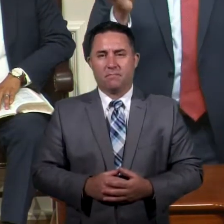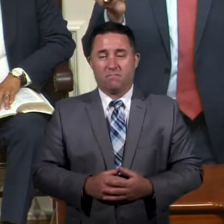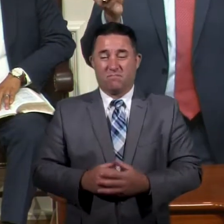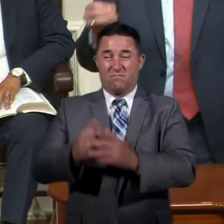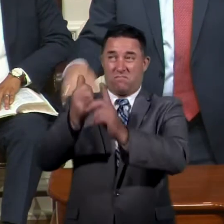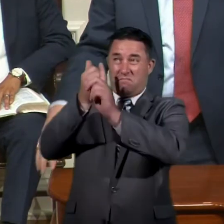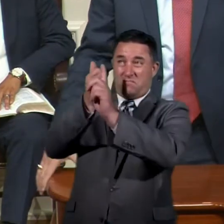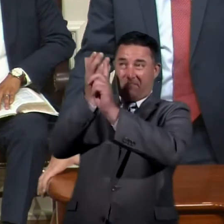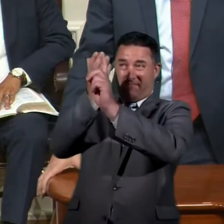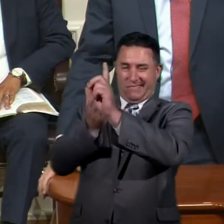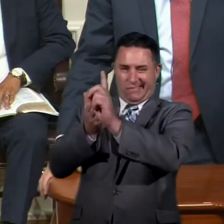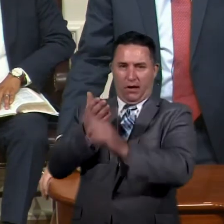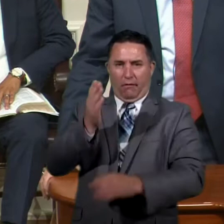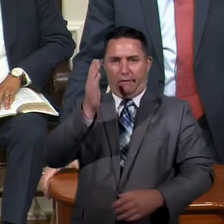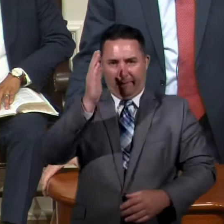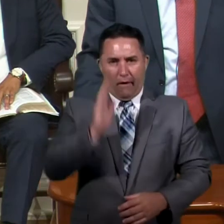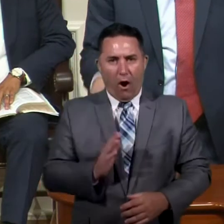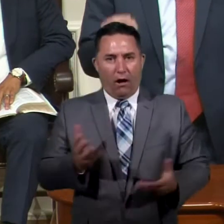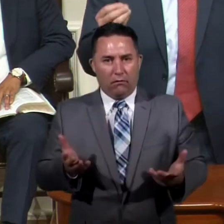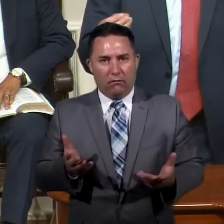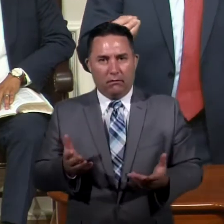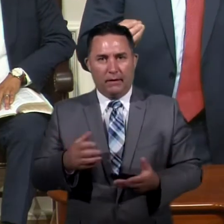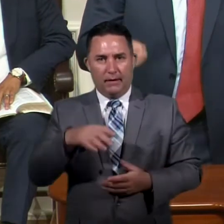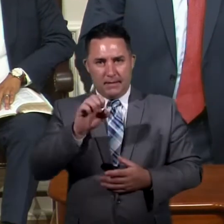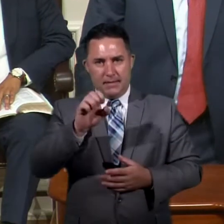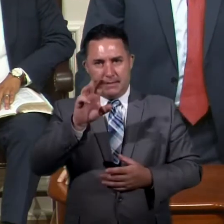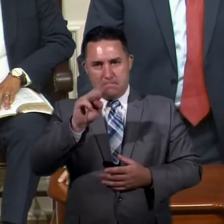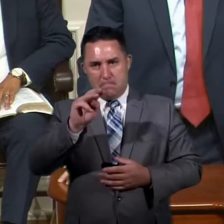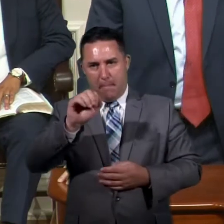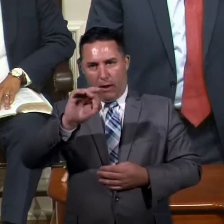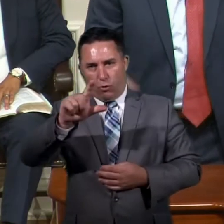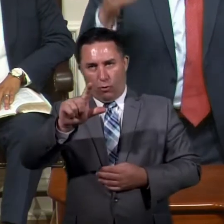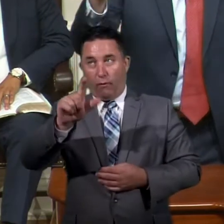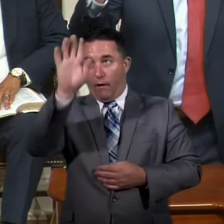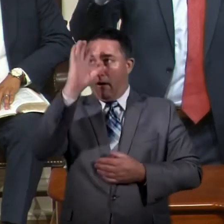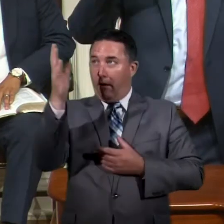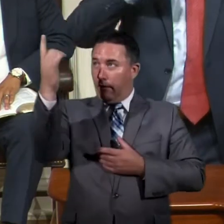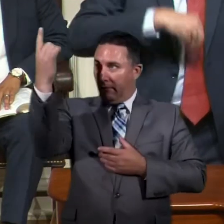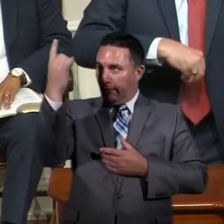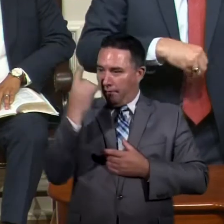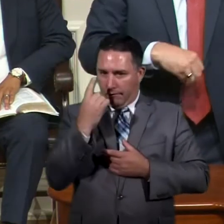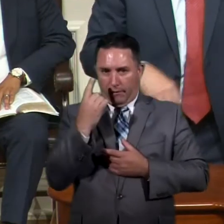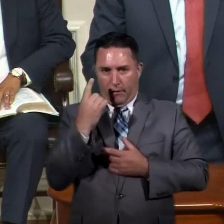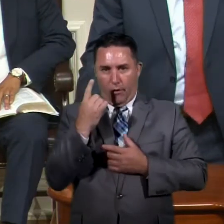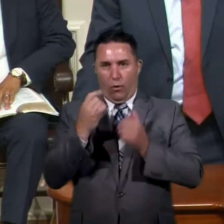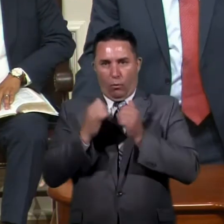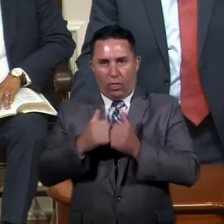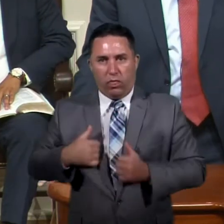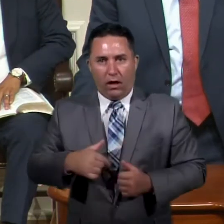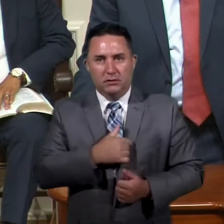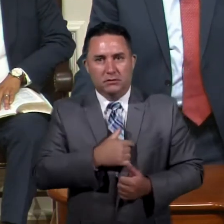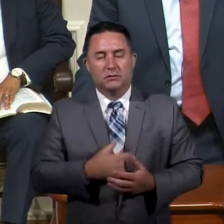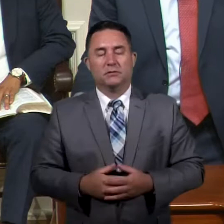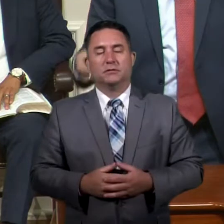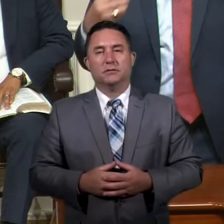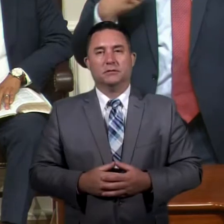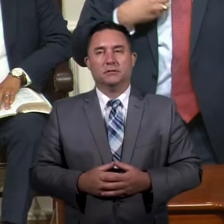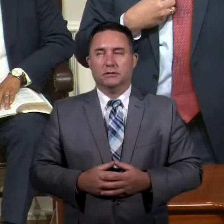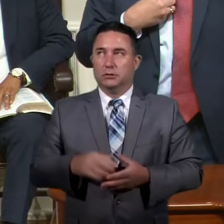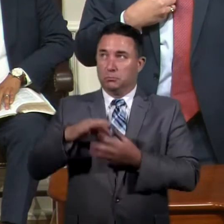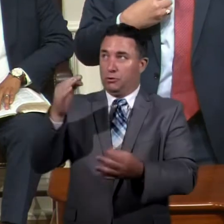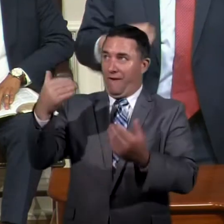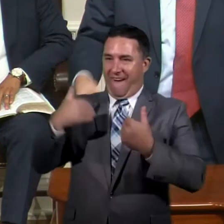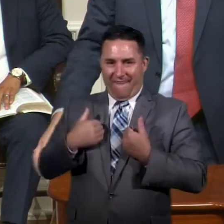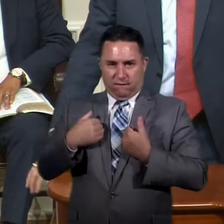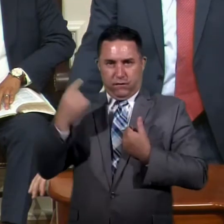is God. Es Dios. He's Emmanuel. Es Emmanuel. God with us. Dios con nosotros. We have His